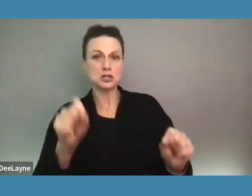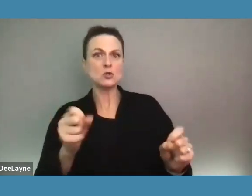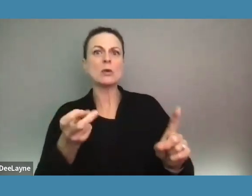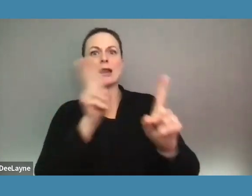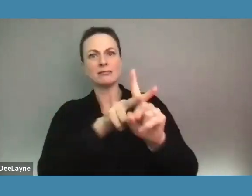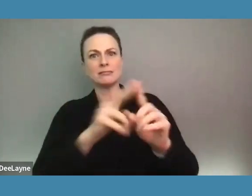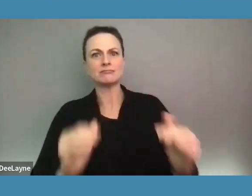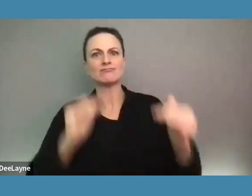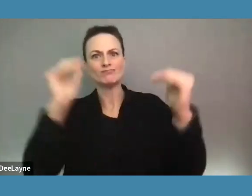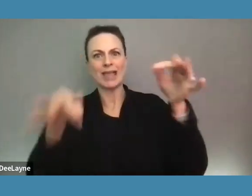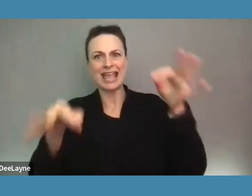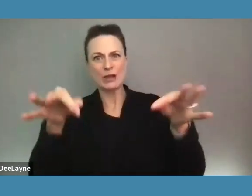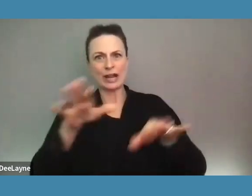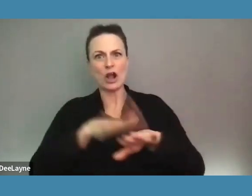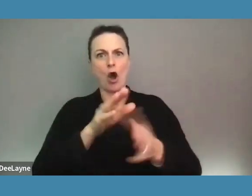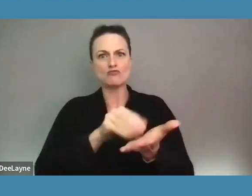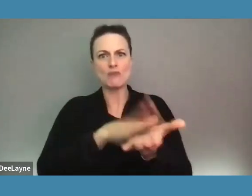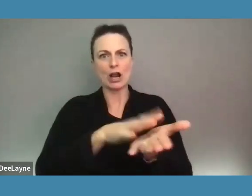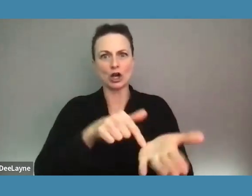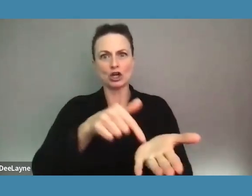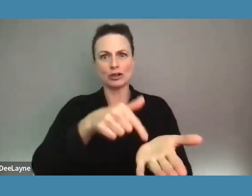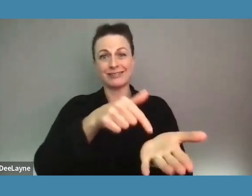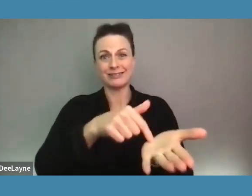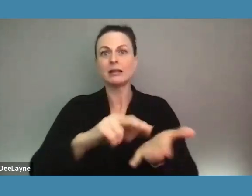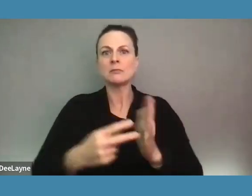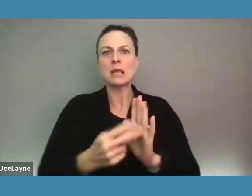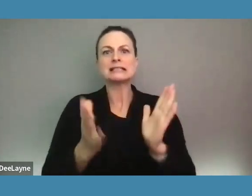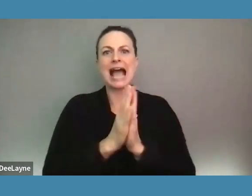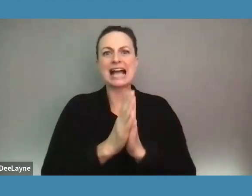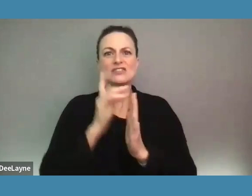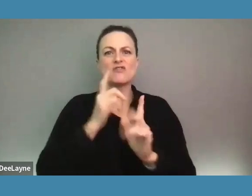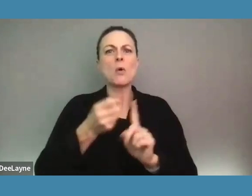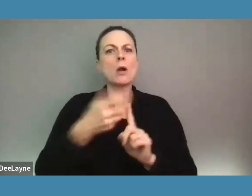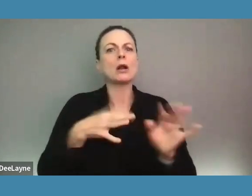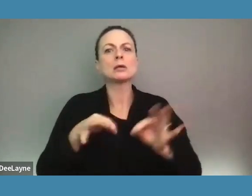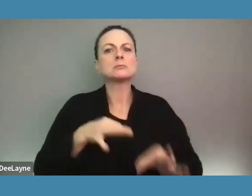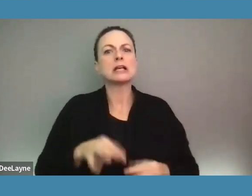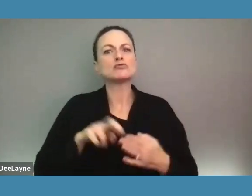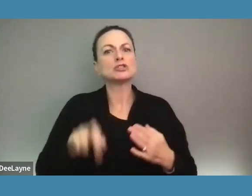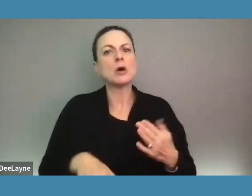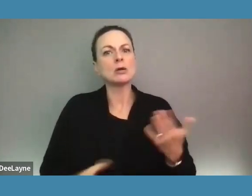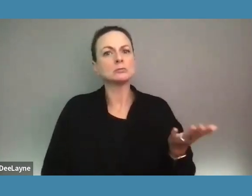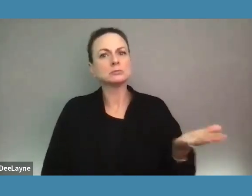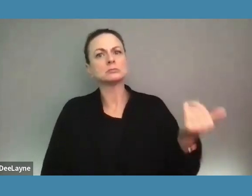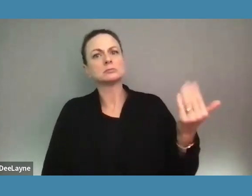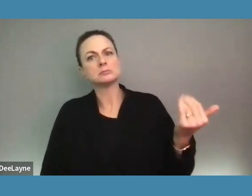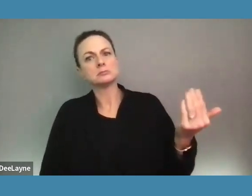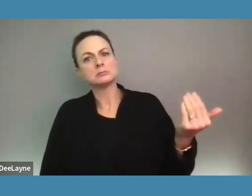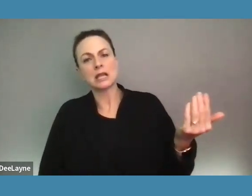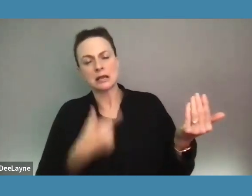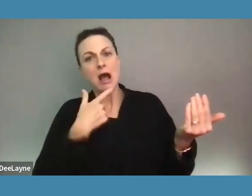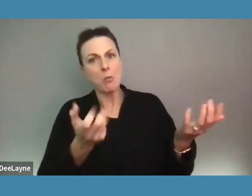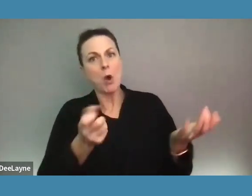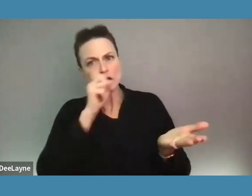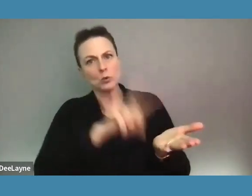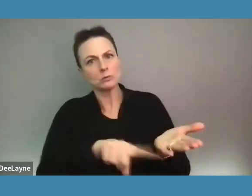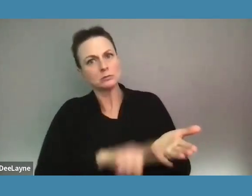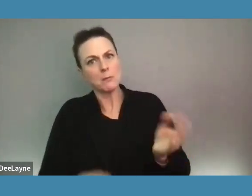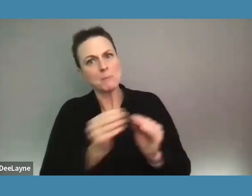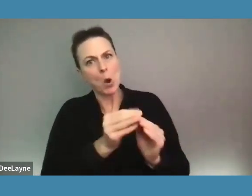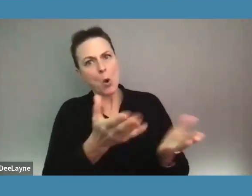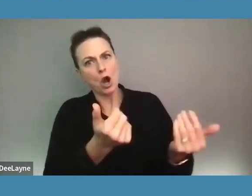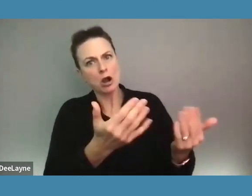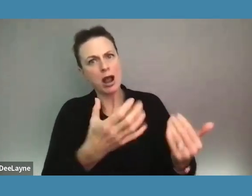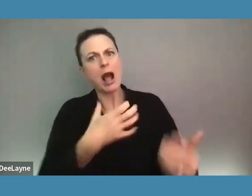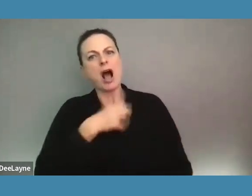hearing on the record. This means that you're asking for an explanation about the result, and you're asking them to look deeper into the issue. It's an